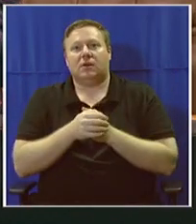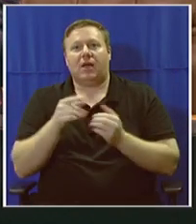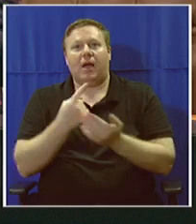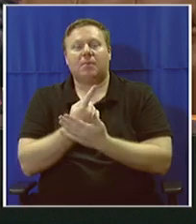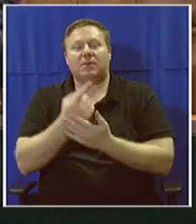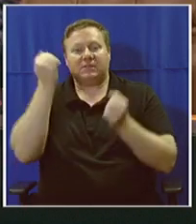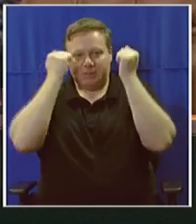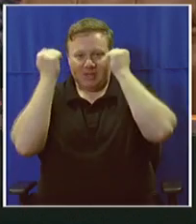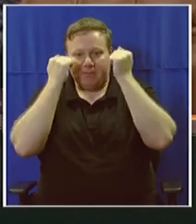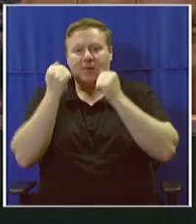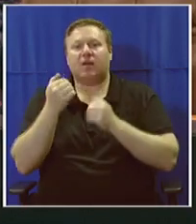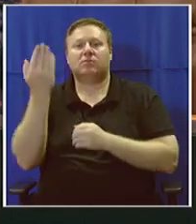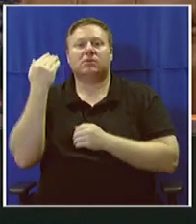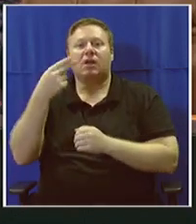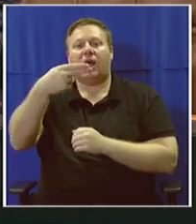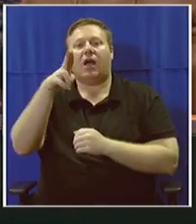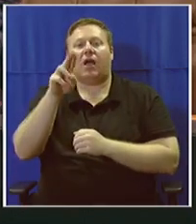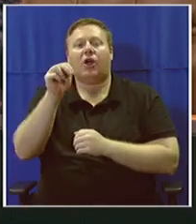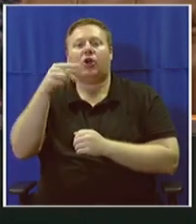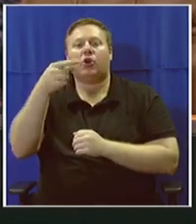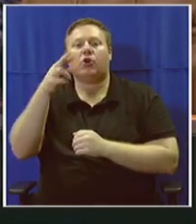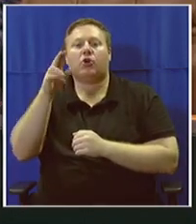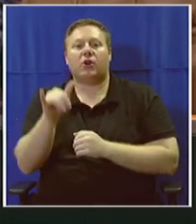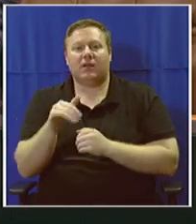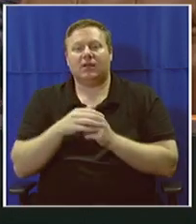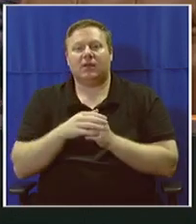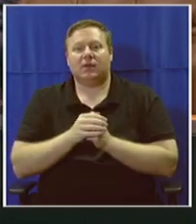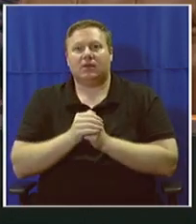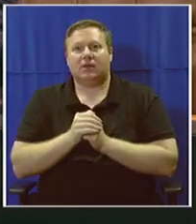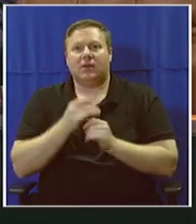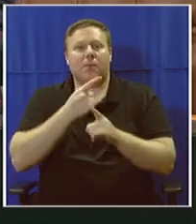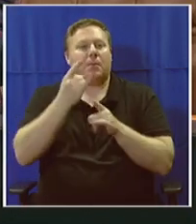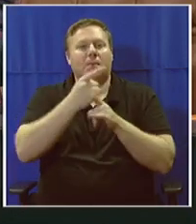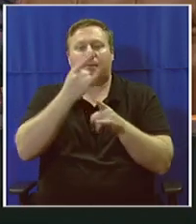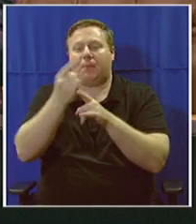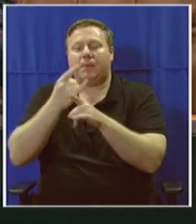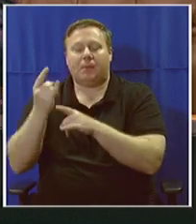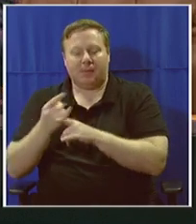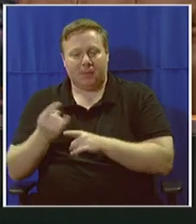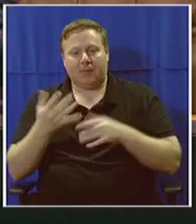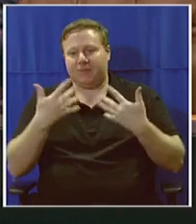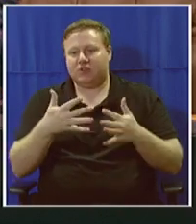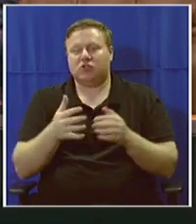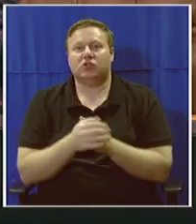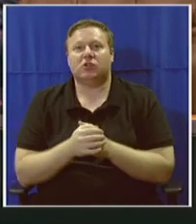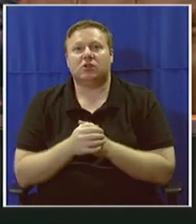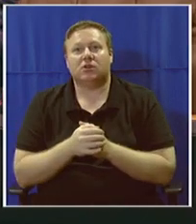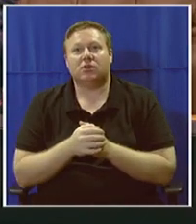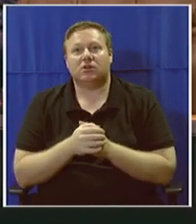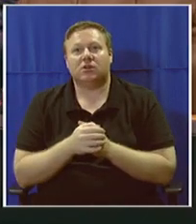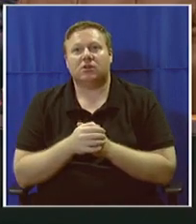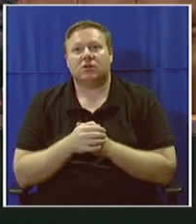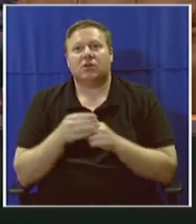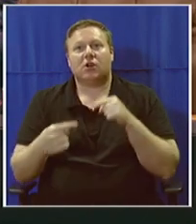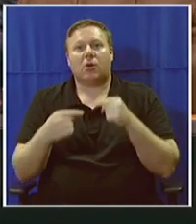Hungary, beating seasoned competitors from Great Britain and Spain. Further notes that Ms. Rooskrans qualified to